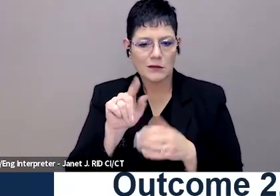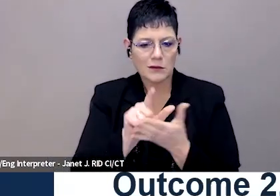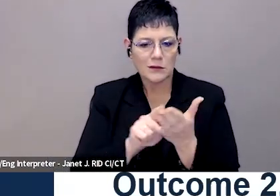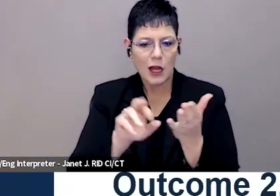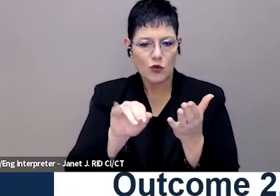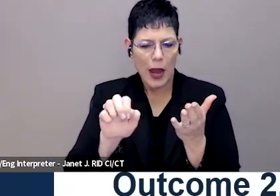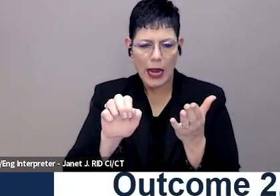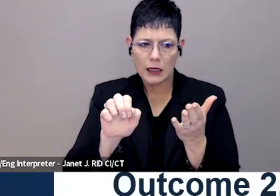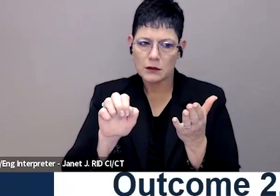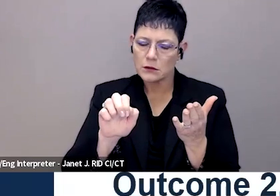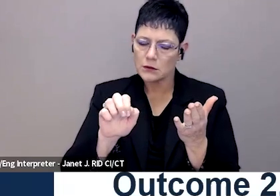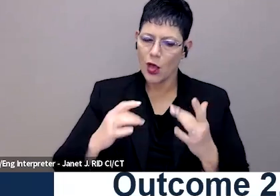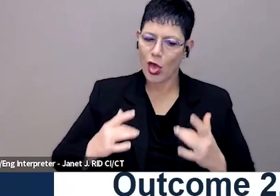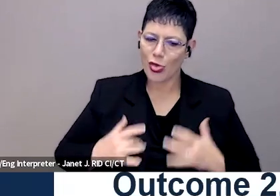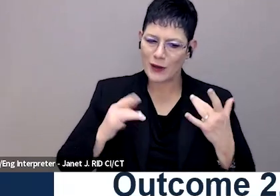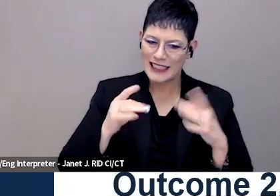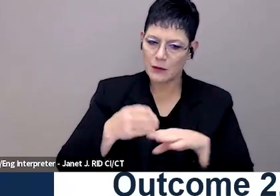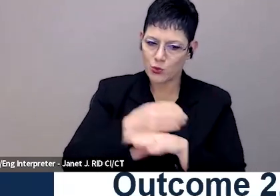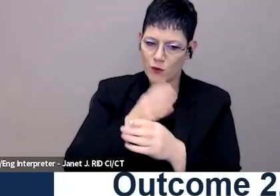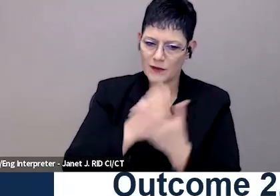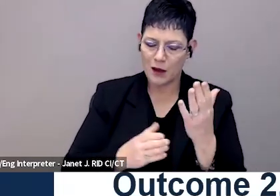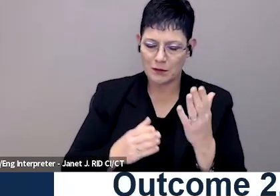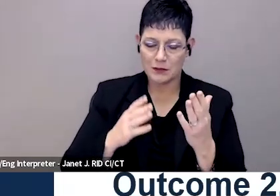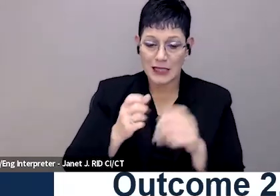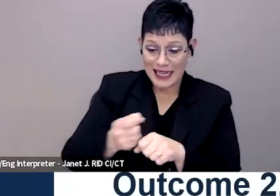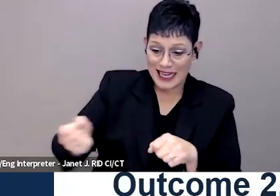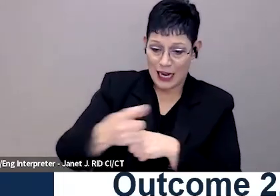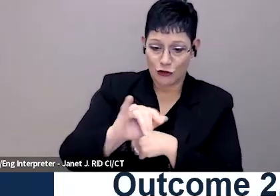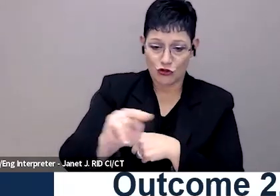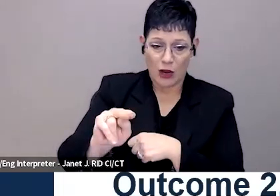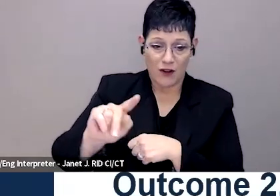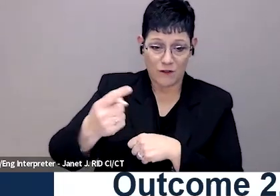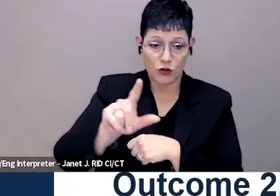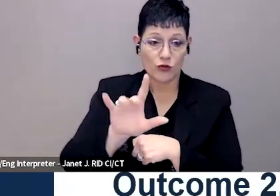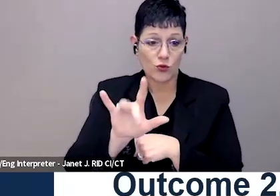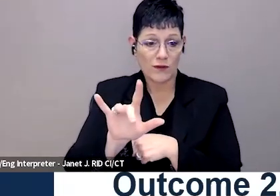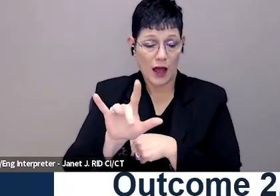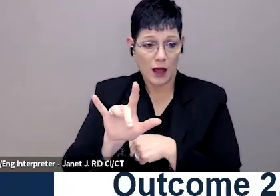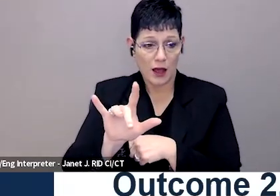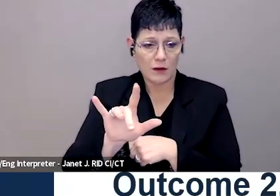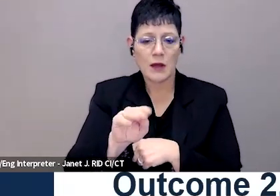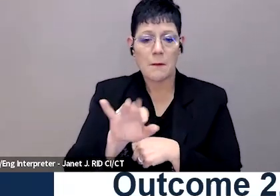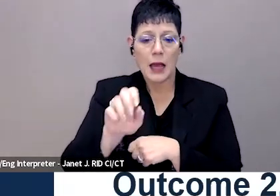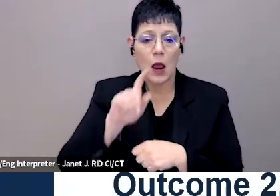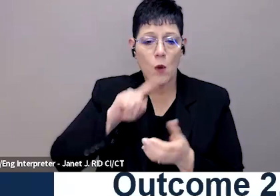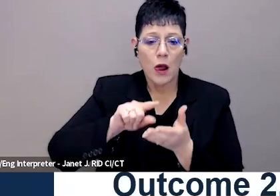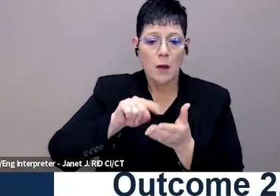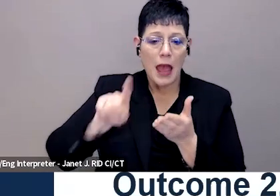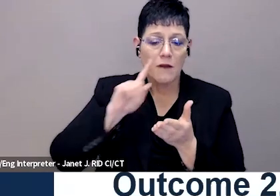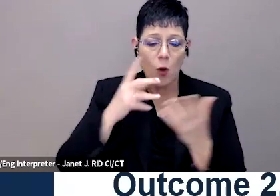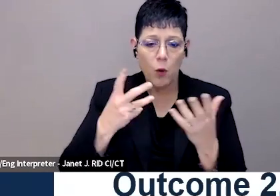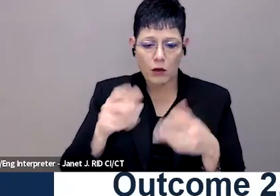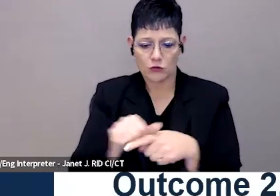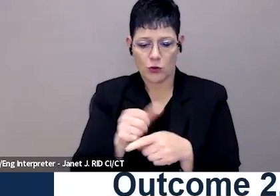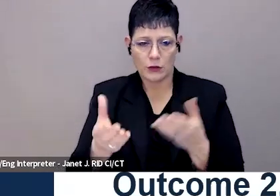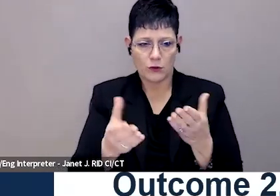important steps on this. In fact, starting next year, January 1st, 2025, Medicare will pay for caregiver training